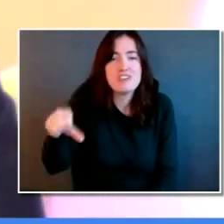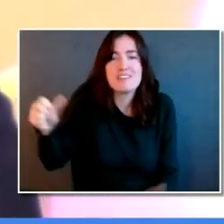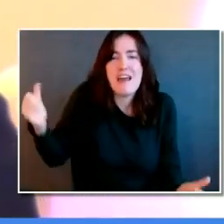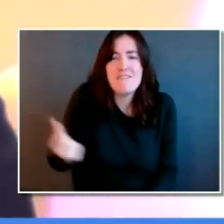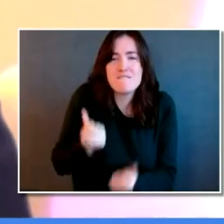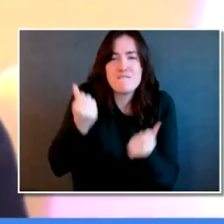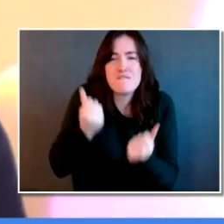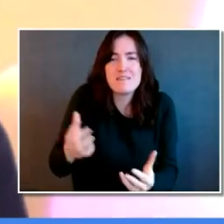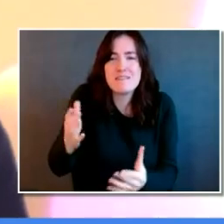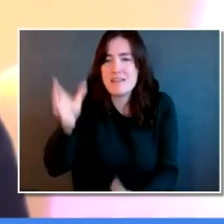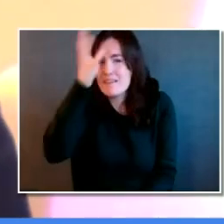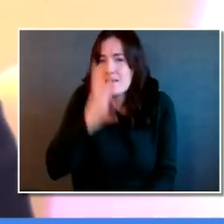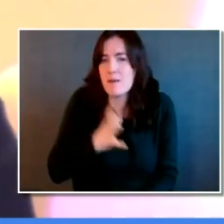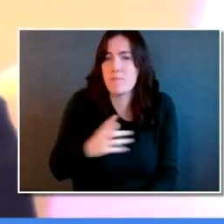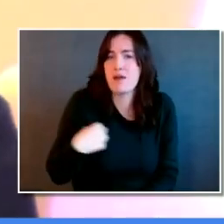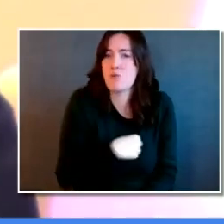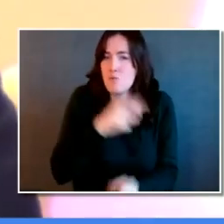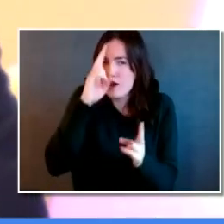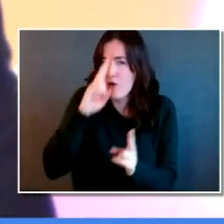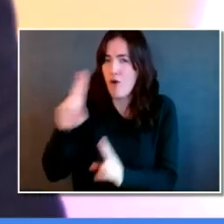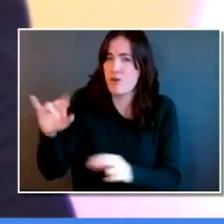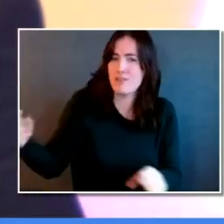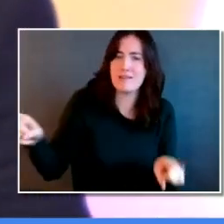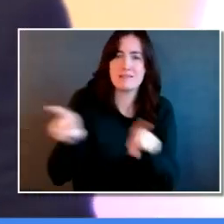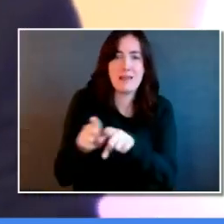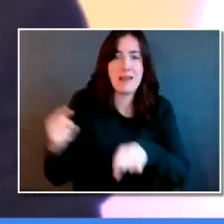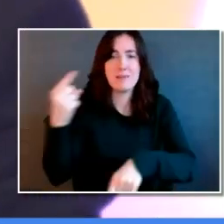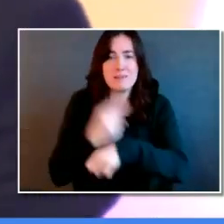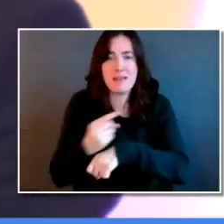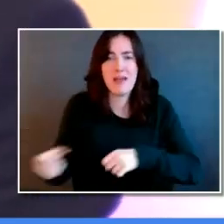on that day stood for.